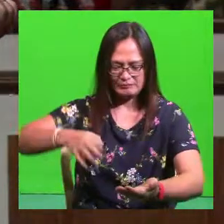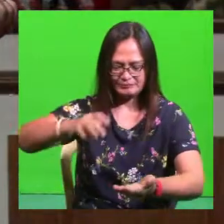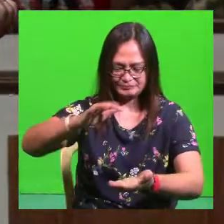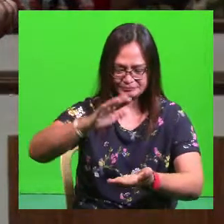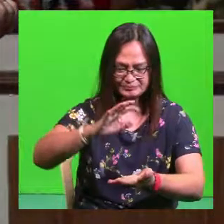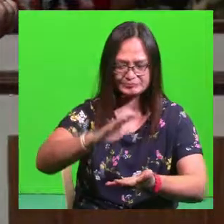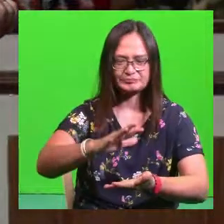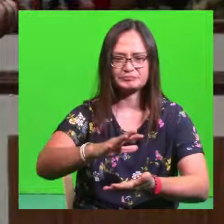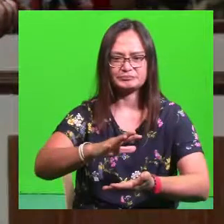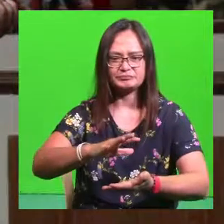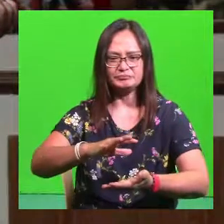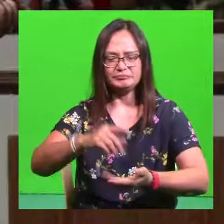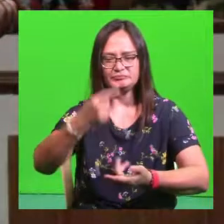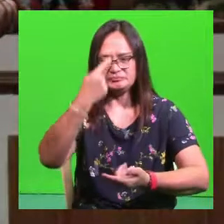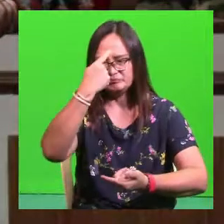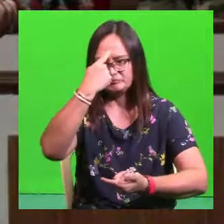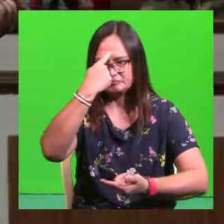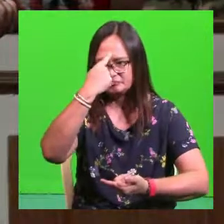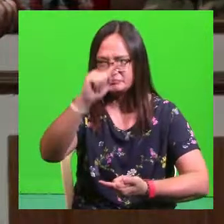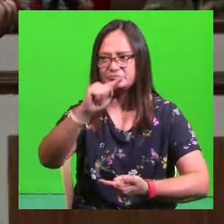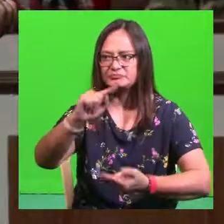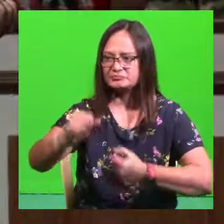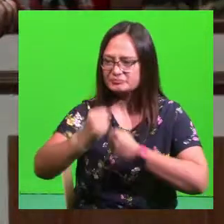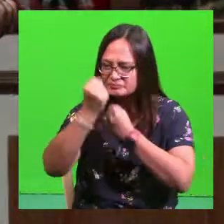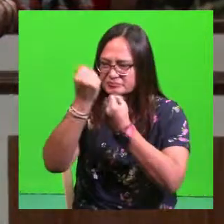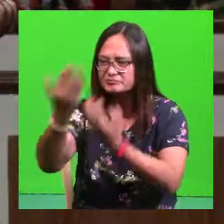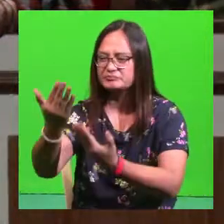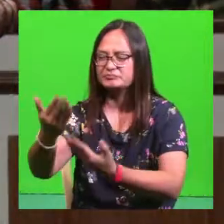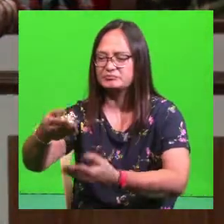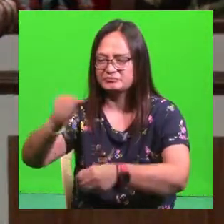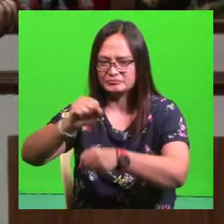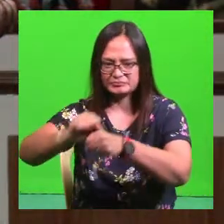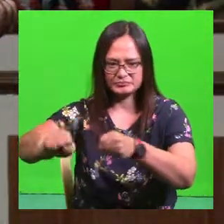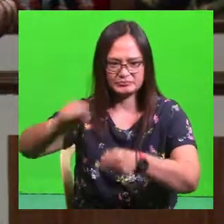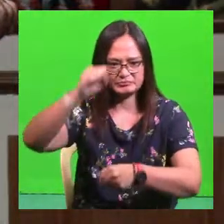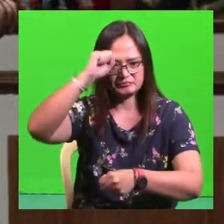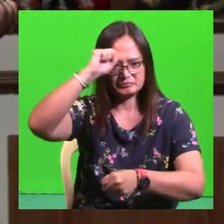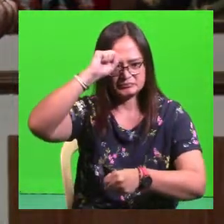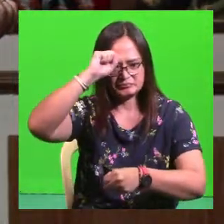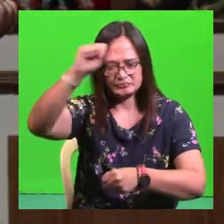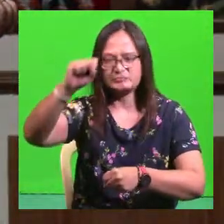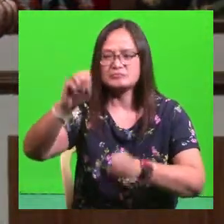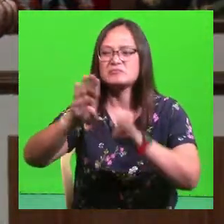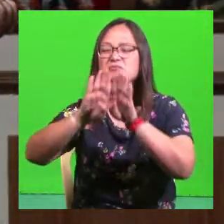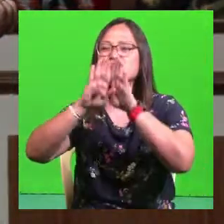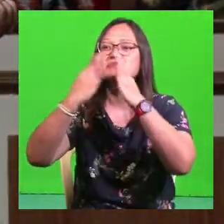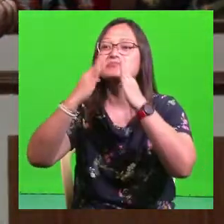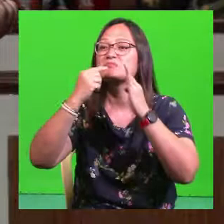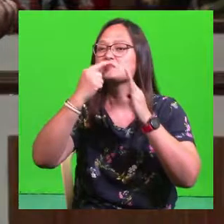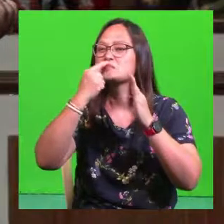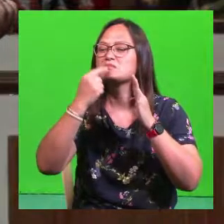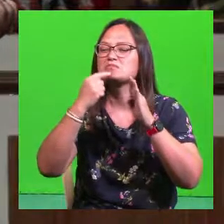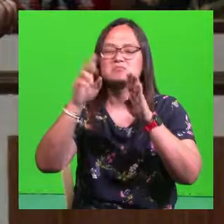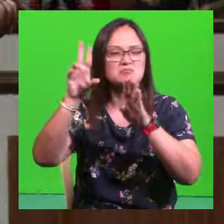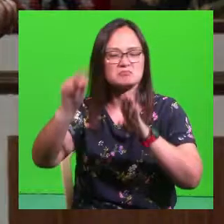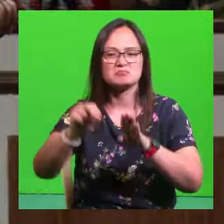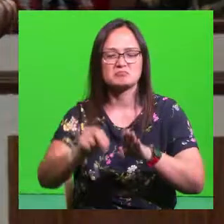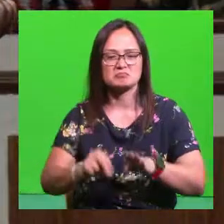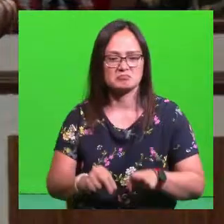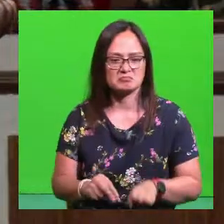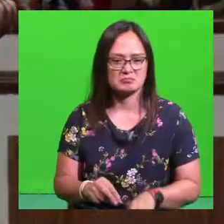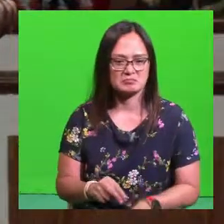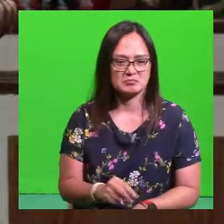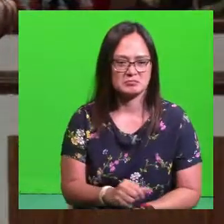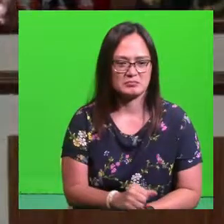is dumb, so he openeth not his mouth. He was taken from prison and from judgment, and who shall declare